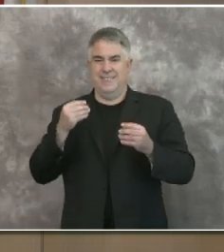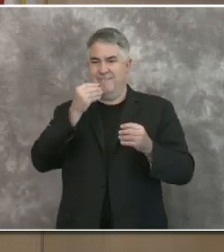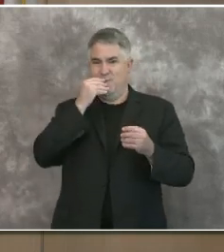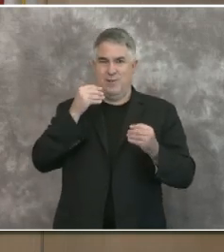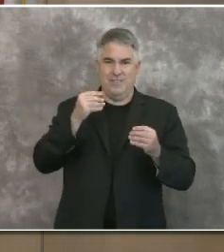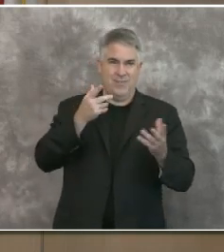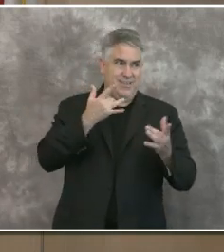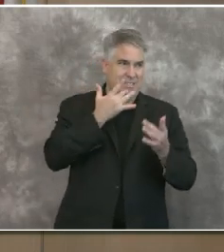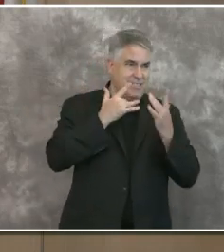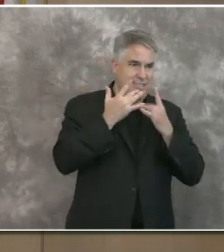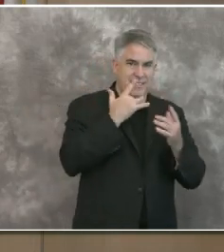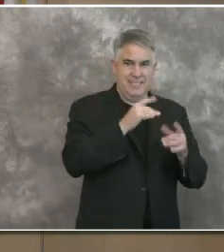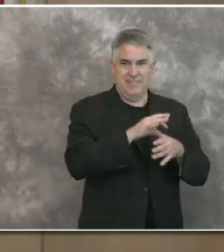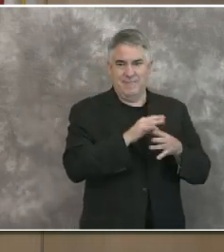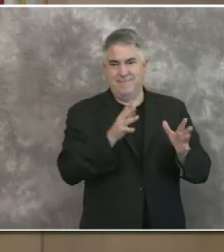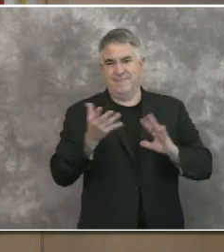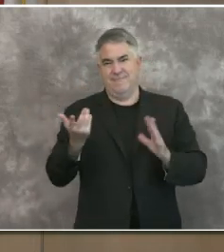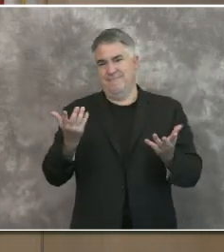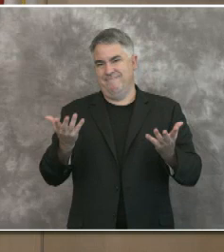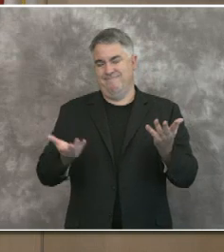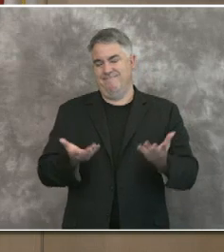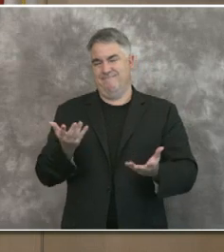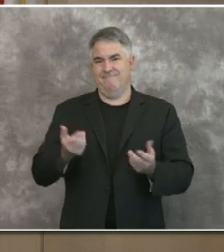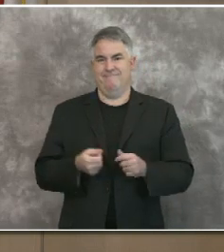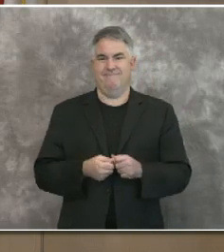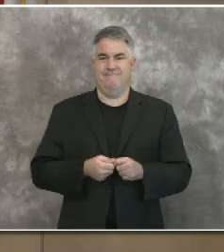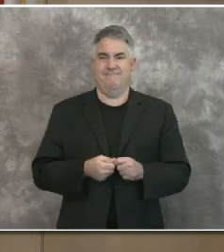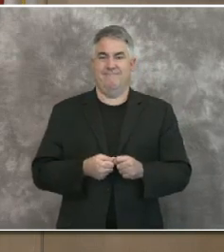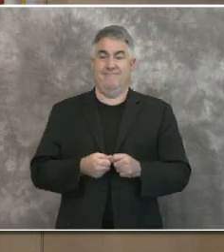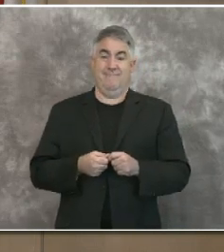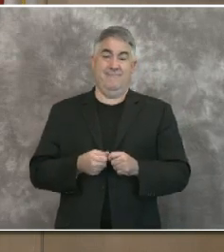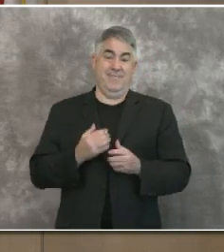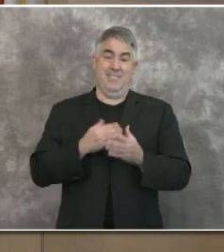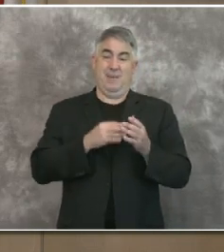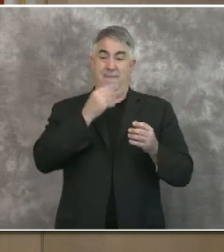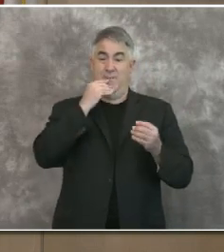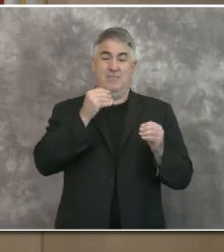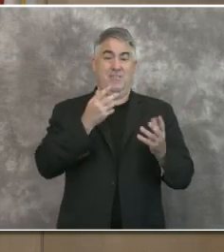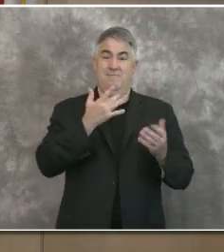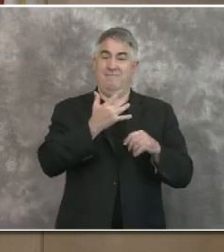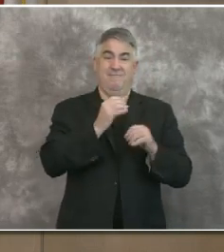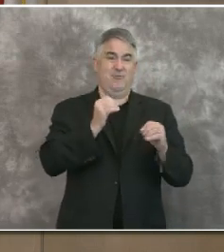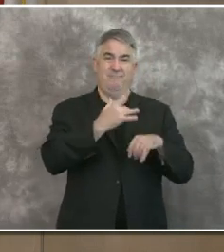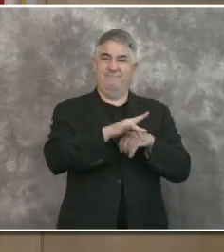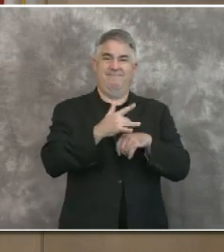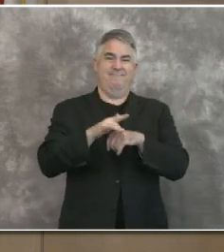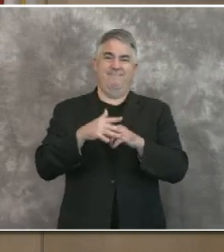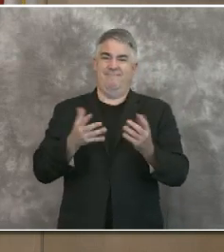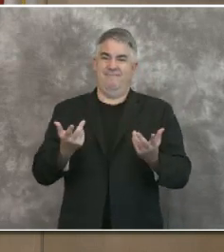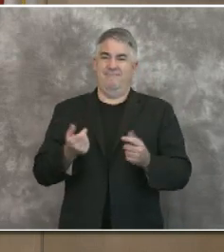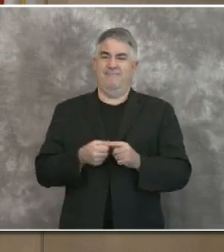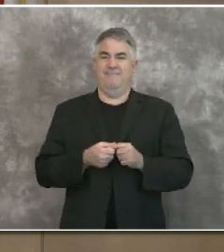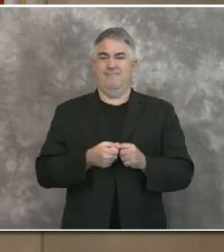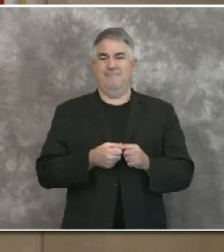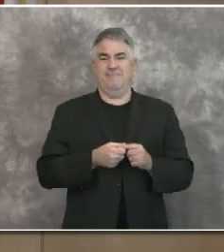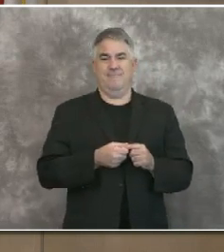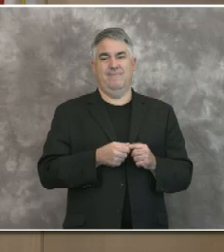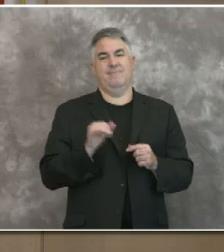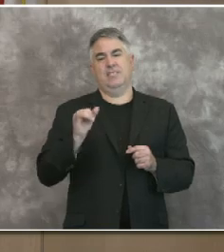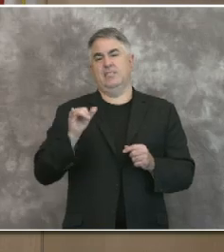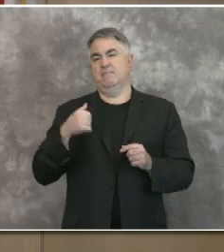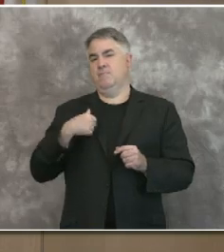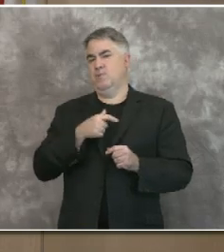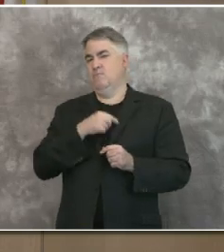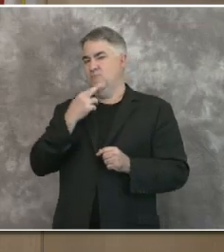a lack of product, a lack of protein, and we're having the same issues at the restaurants. So be patient